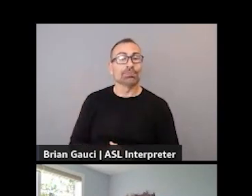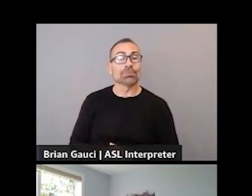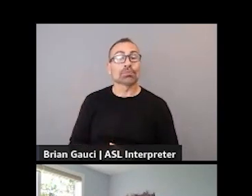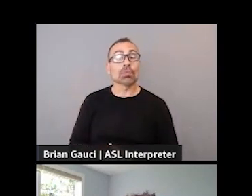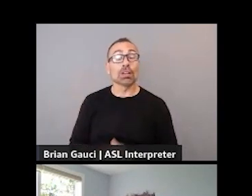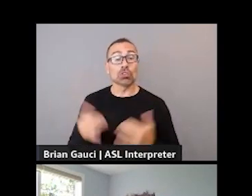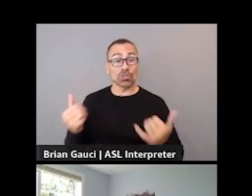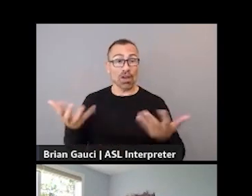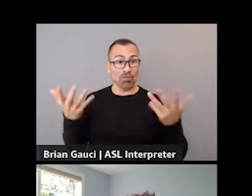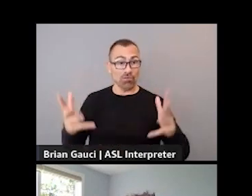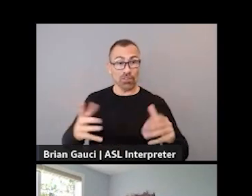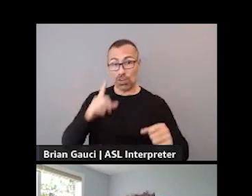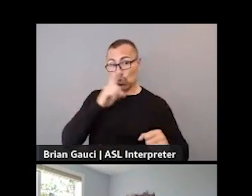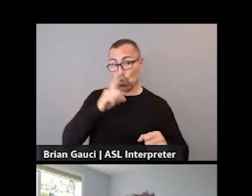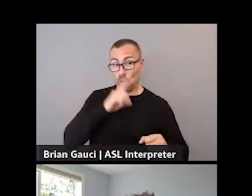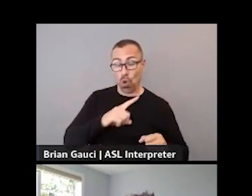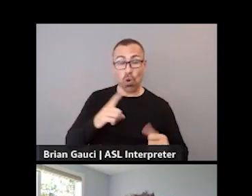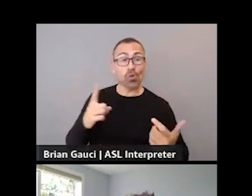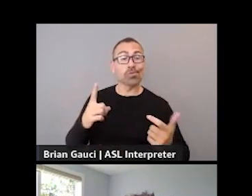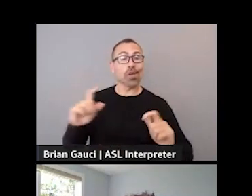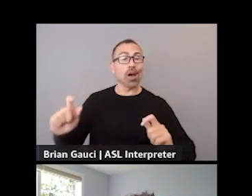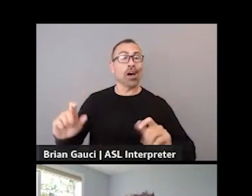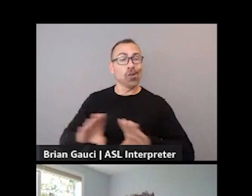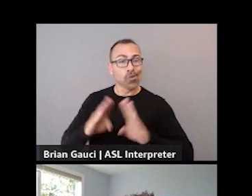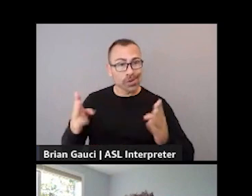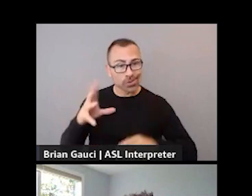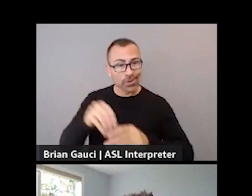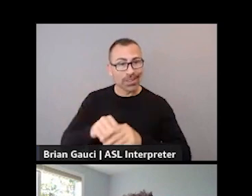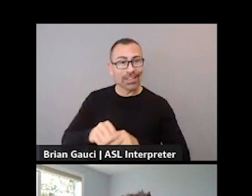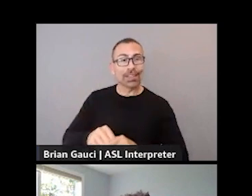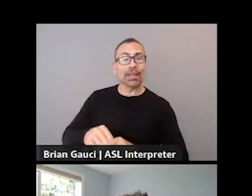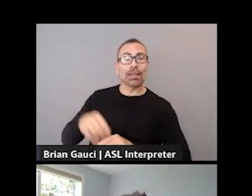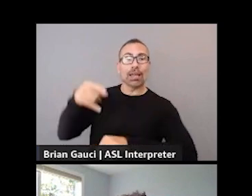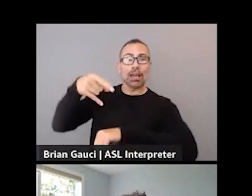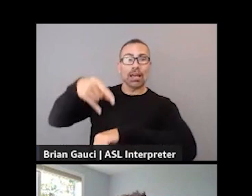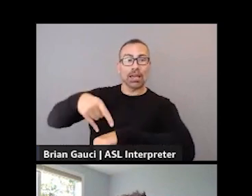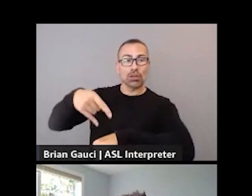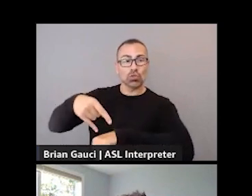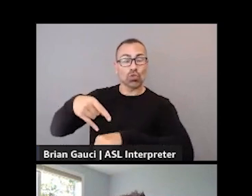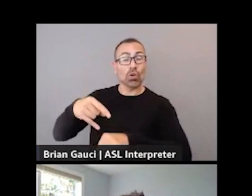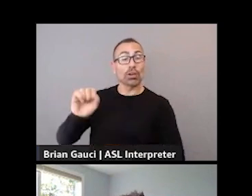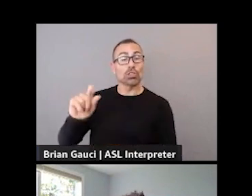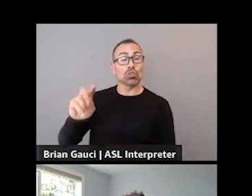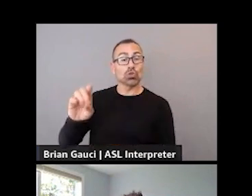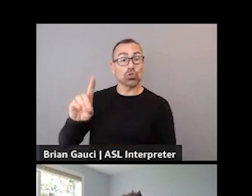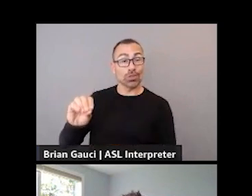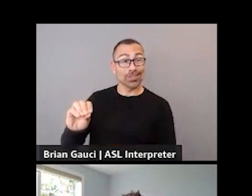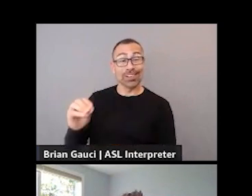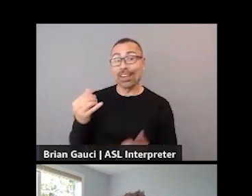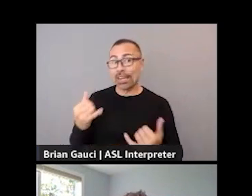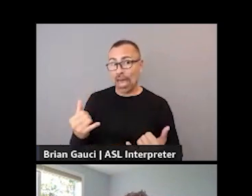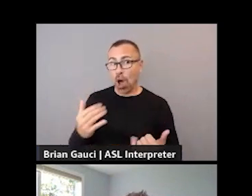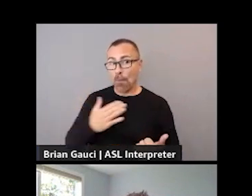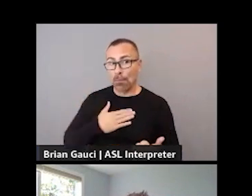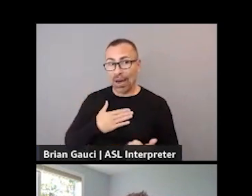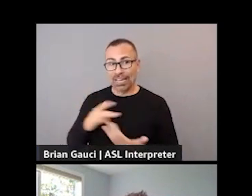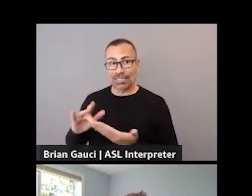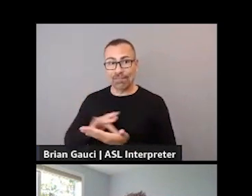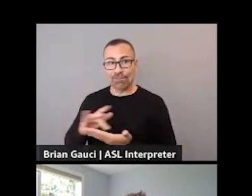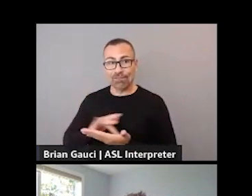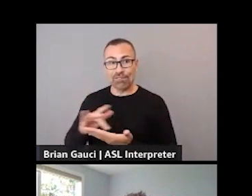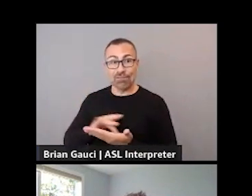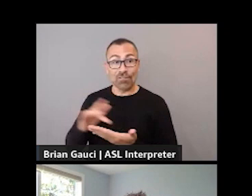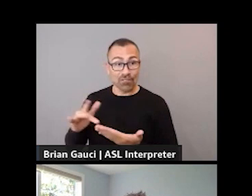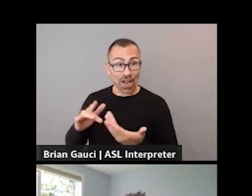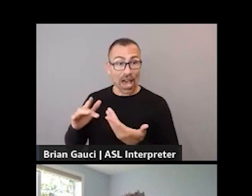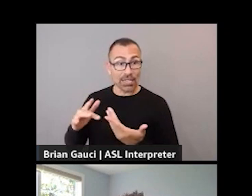I've opened it up in Android Studio, I can then actually launch this on my device. So if I unlock my device here and I